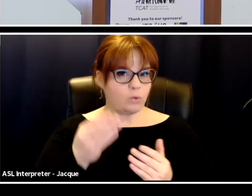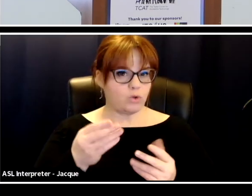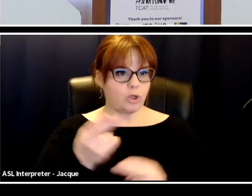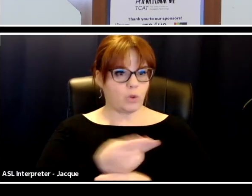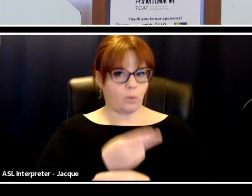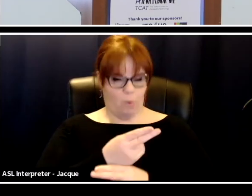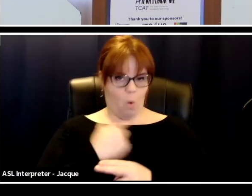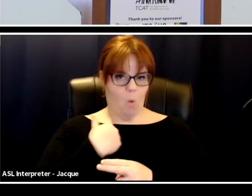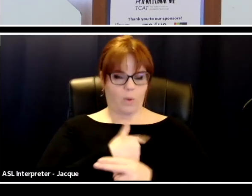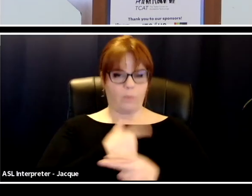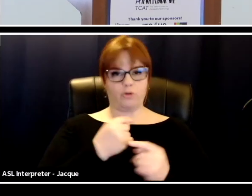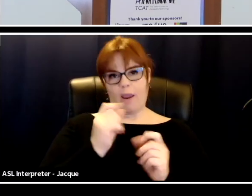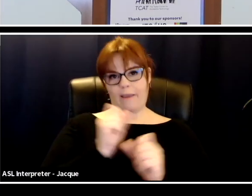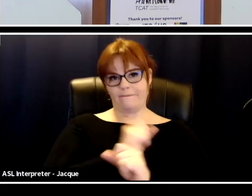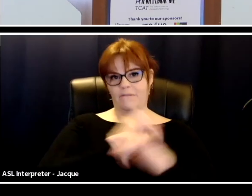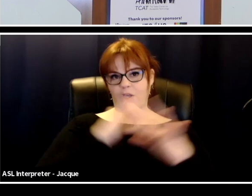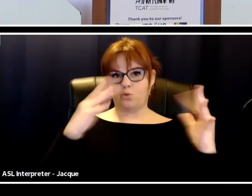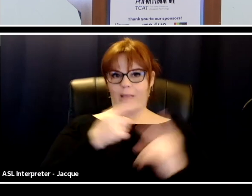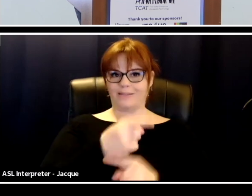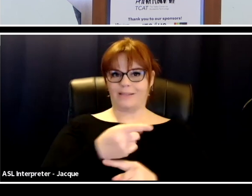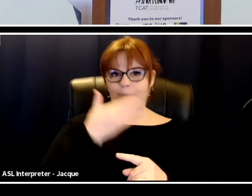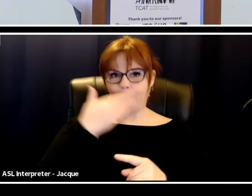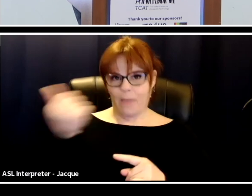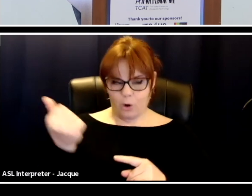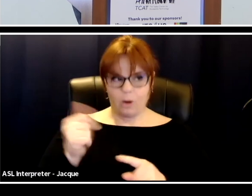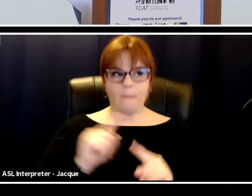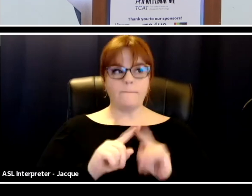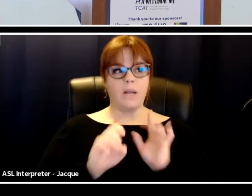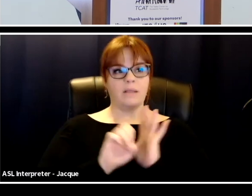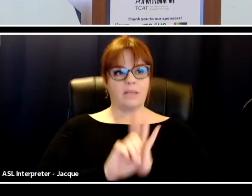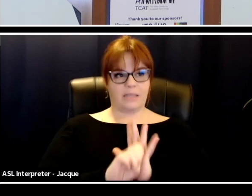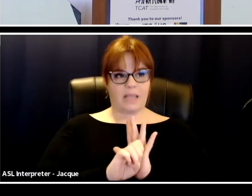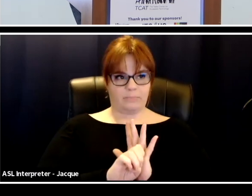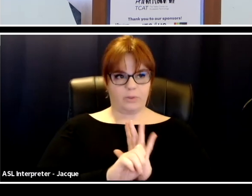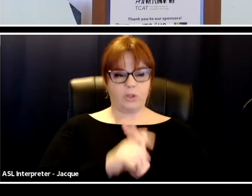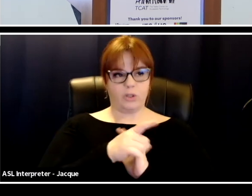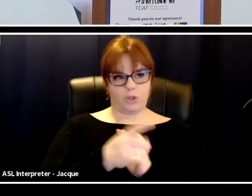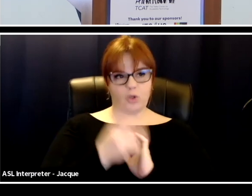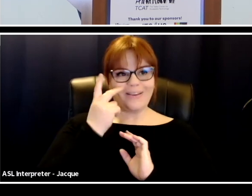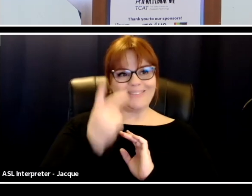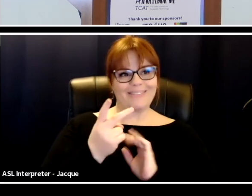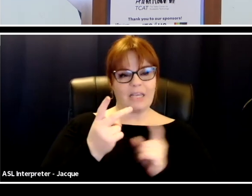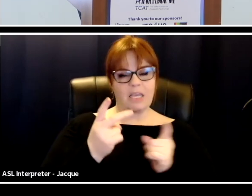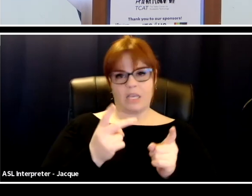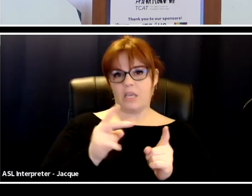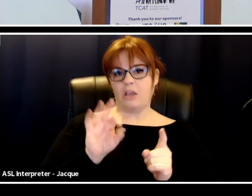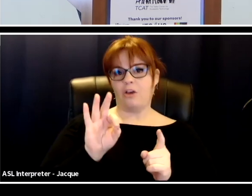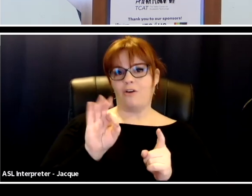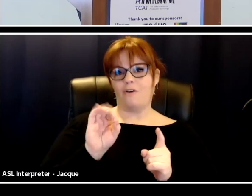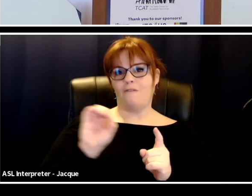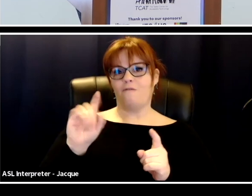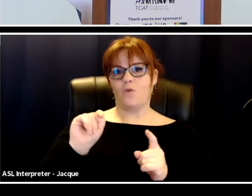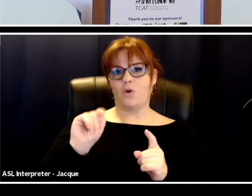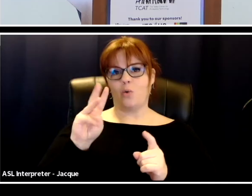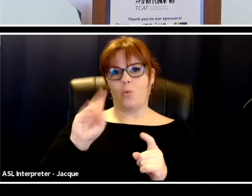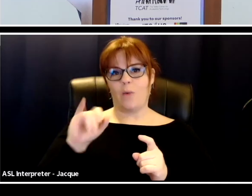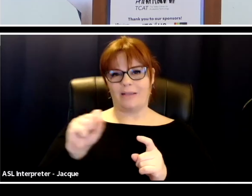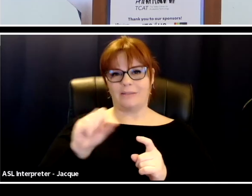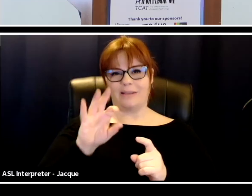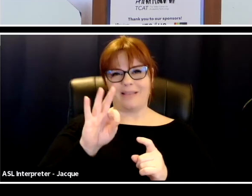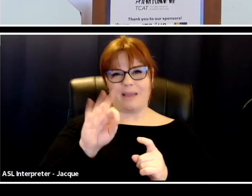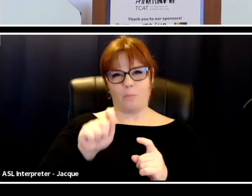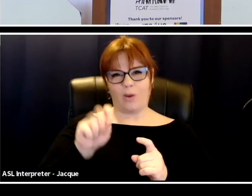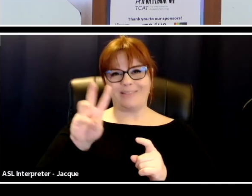or visualize this a little bit more. But in this example, which I think is legible on the screen, you can see that, you know, footways is only 9.6%